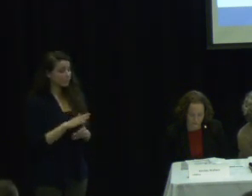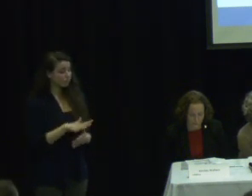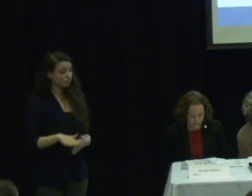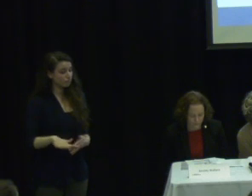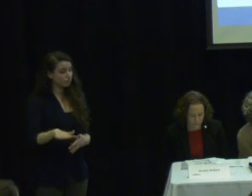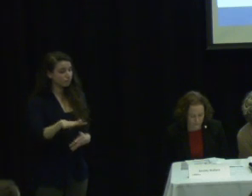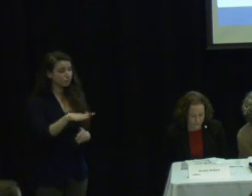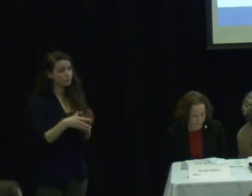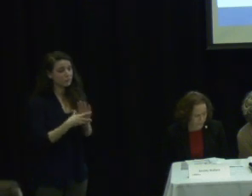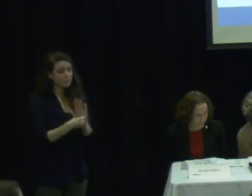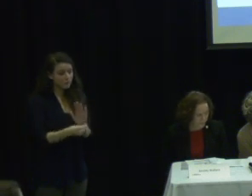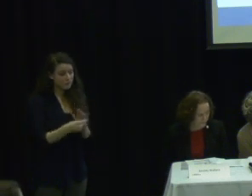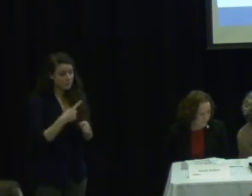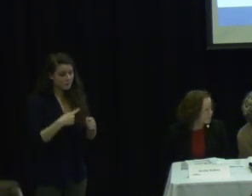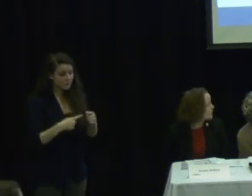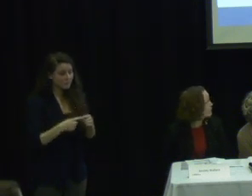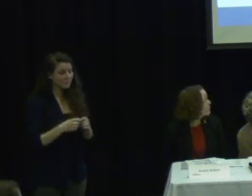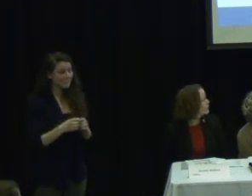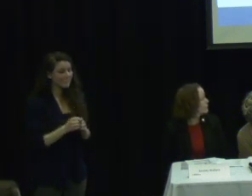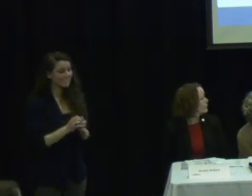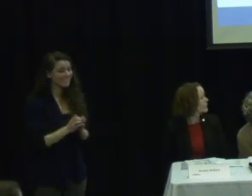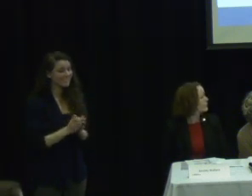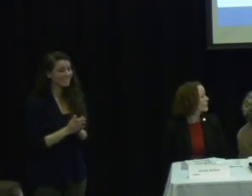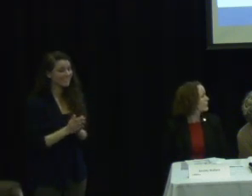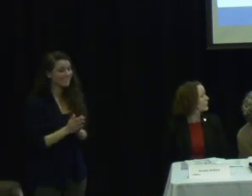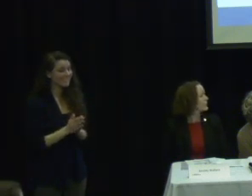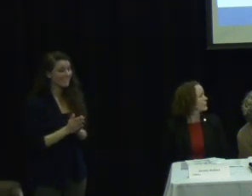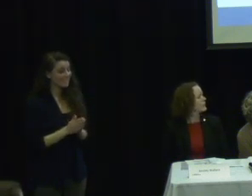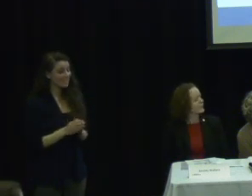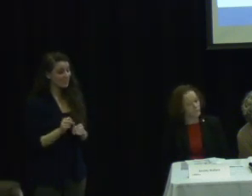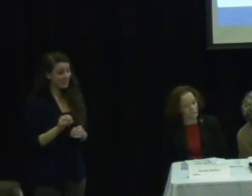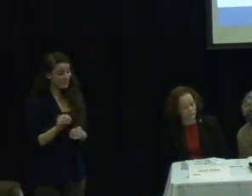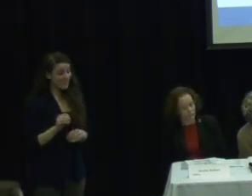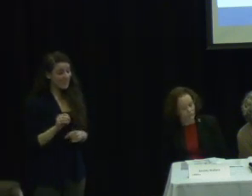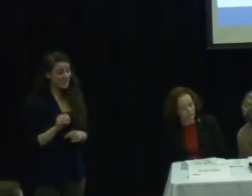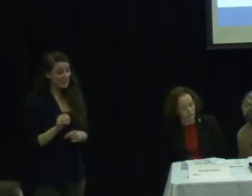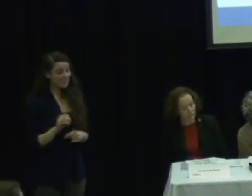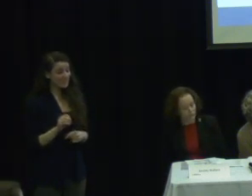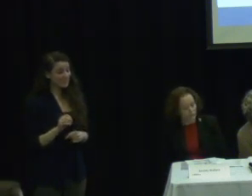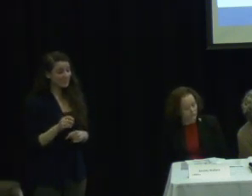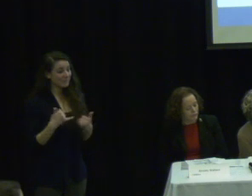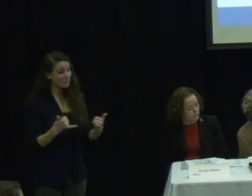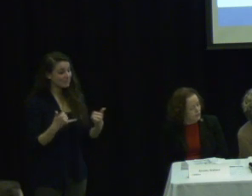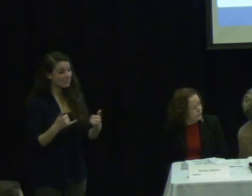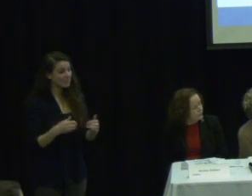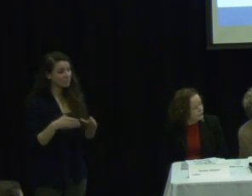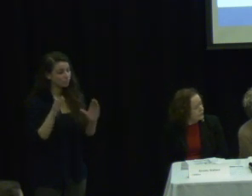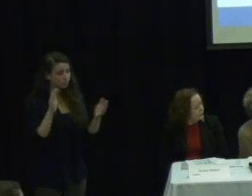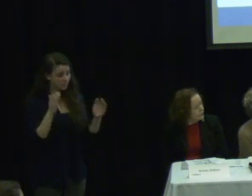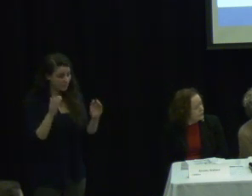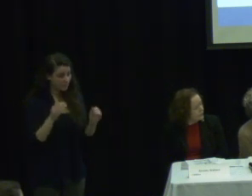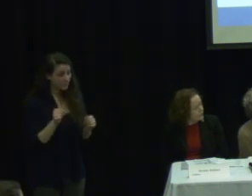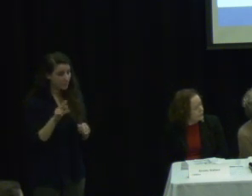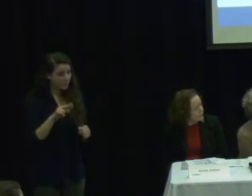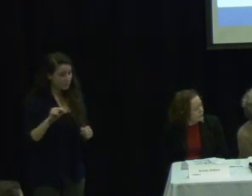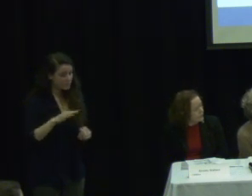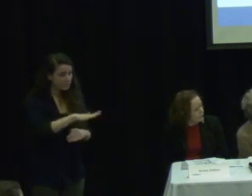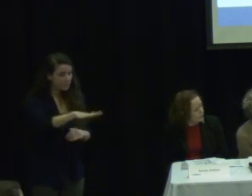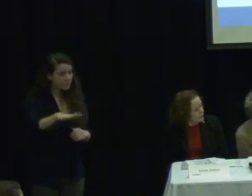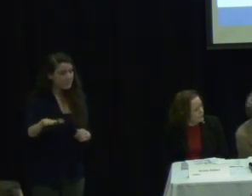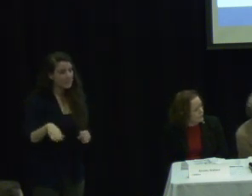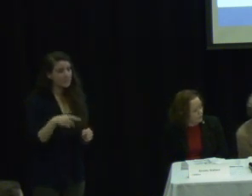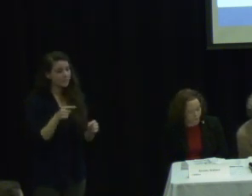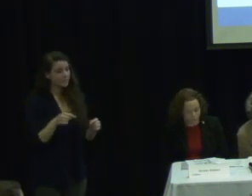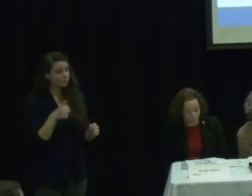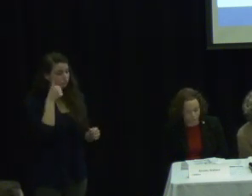population and births. And so as we become more realistic with the in-state, we have to go out of state. And the